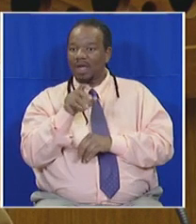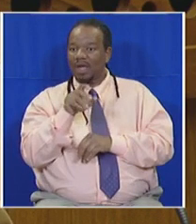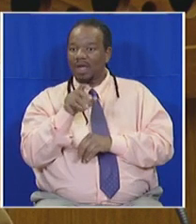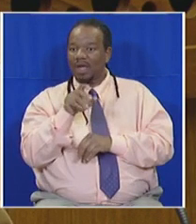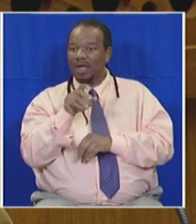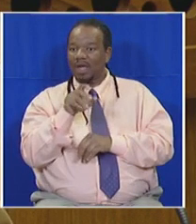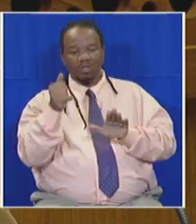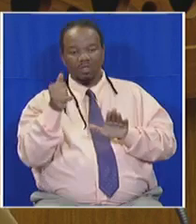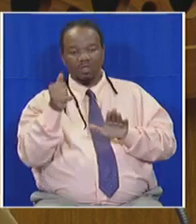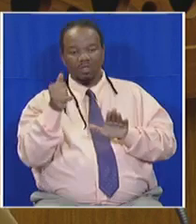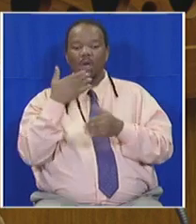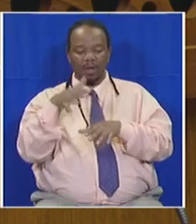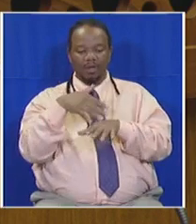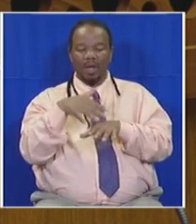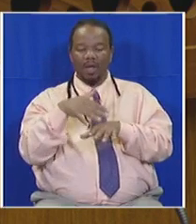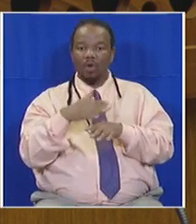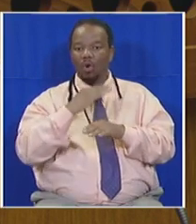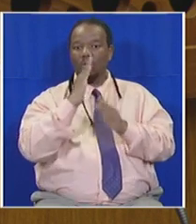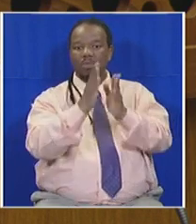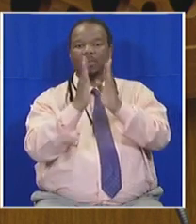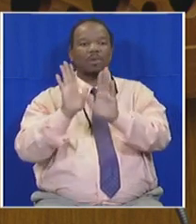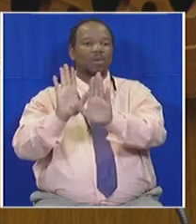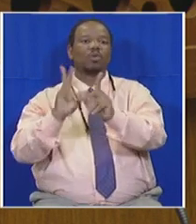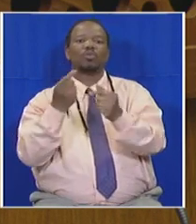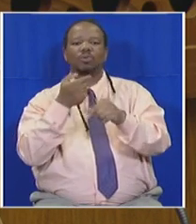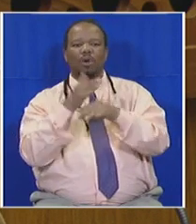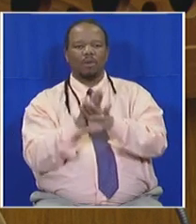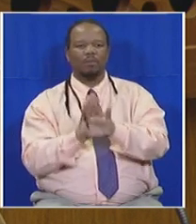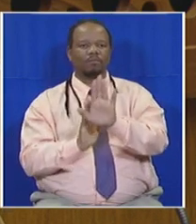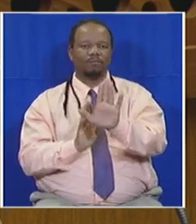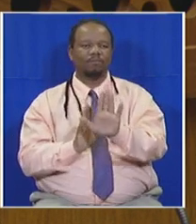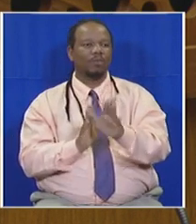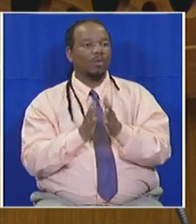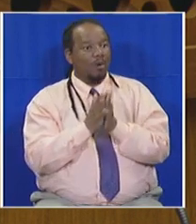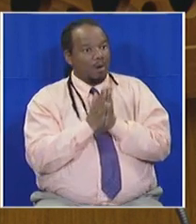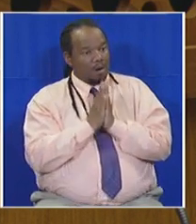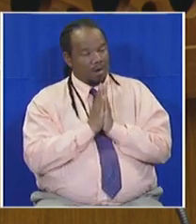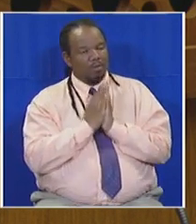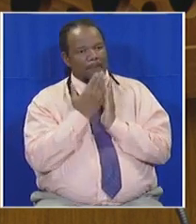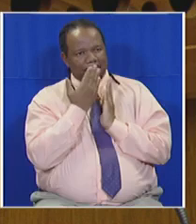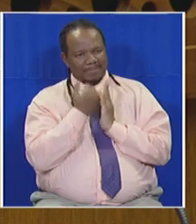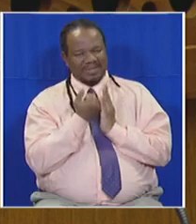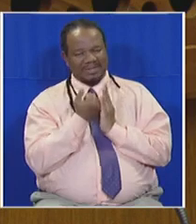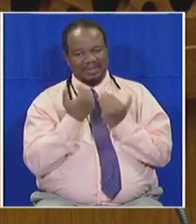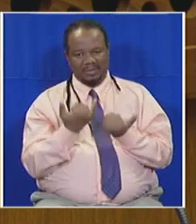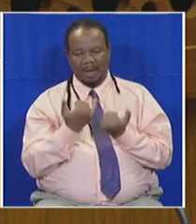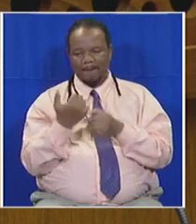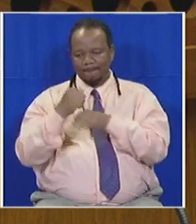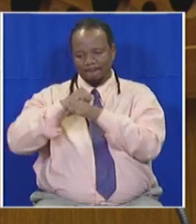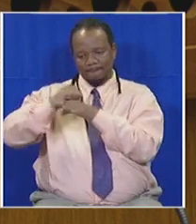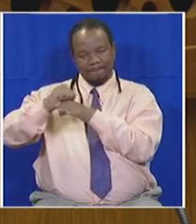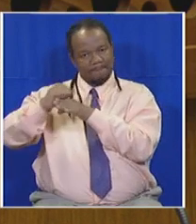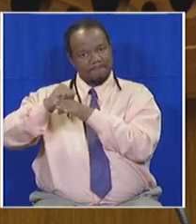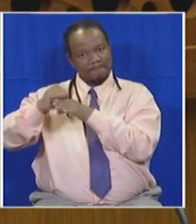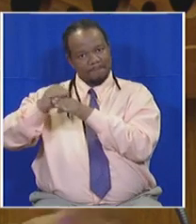ministry and departmental shelves. We encourage you to move with speed to practically realize objectives of